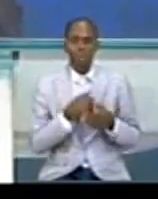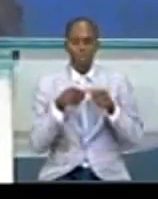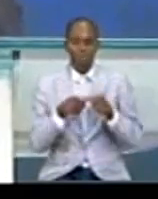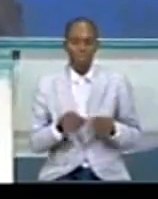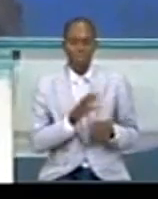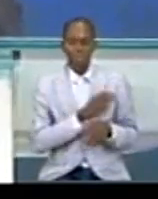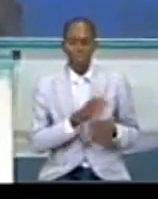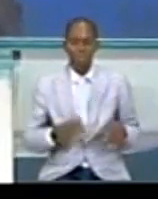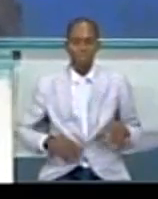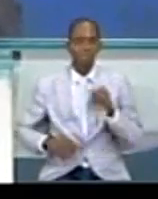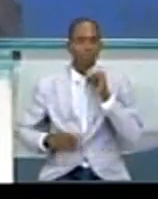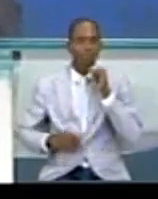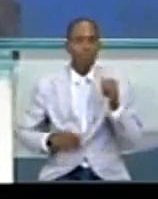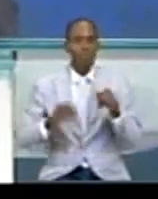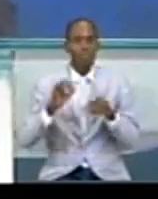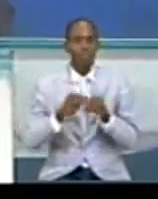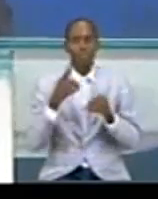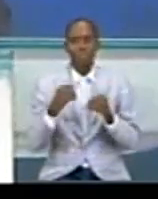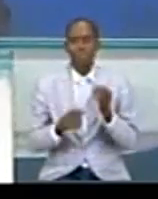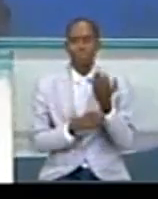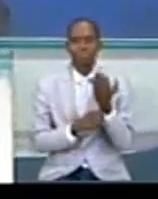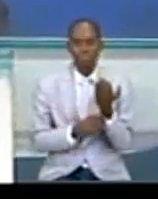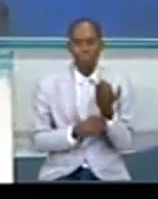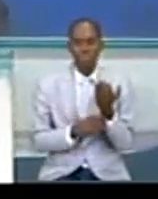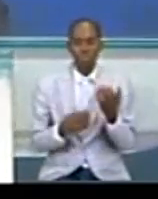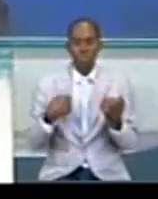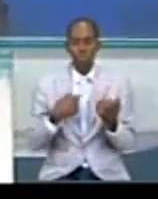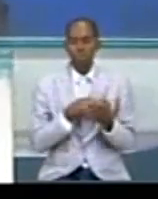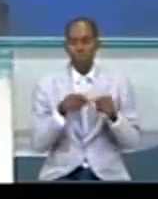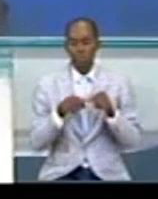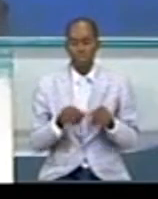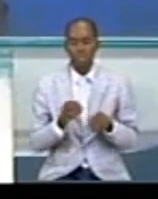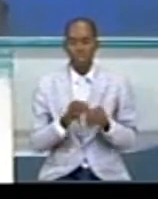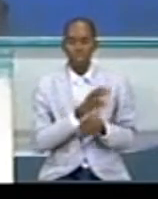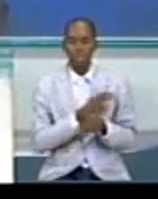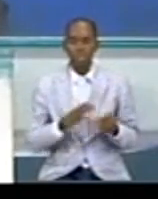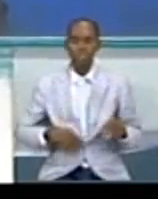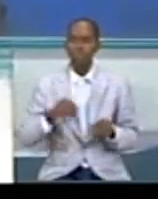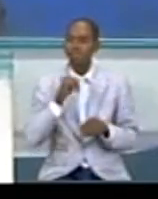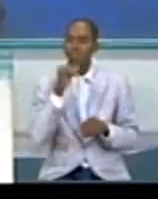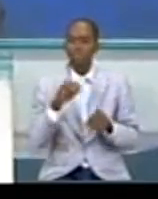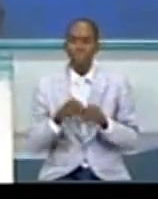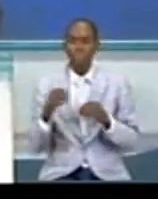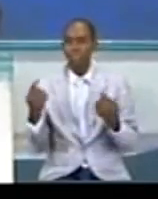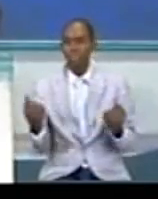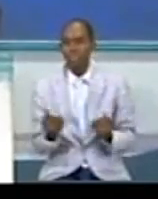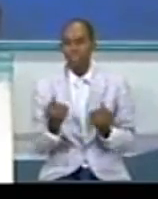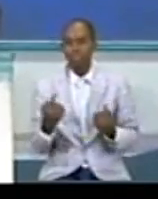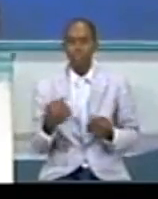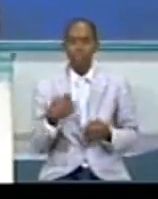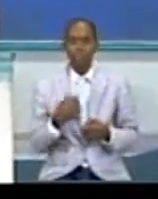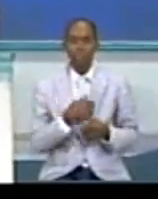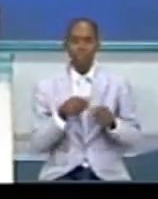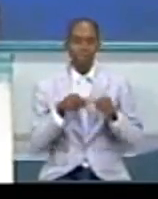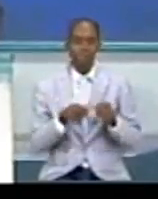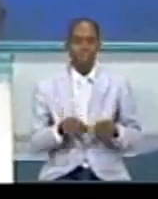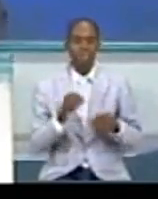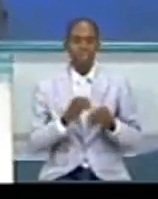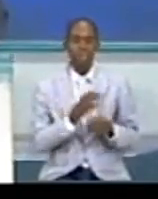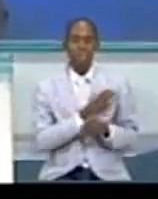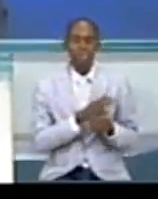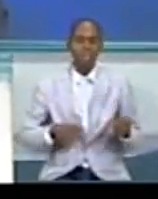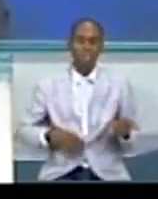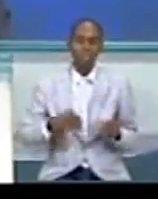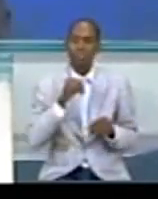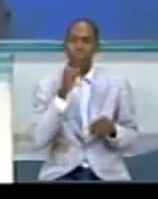flesh. We don't abide in sin. We don't abide in corruption.